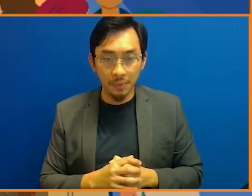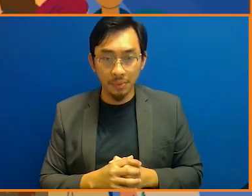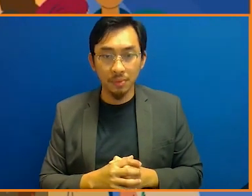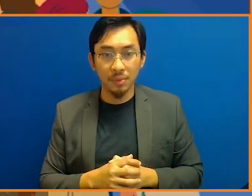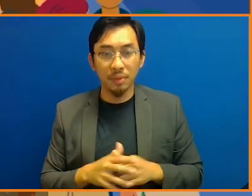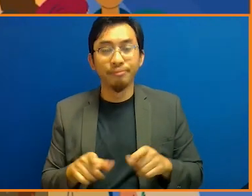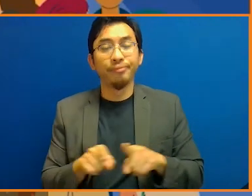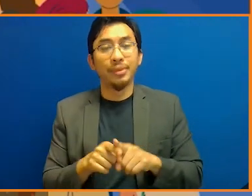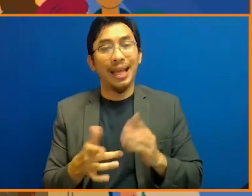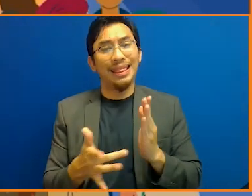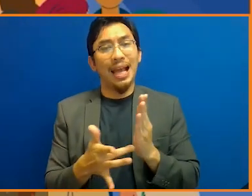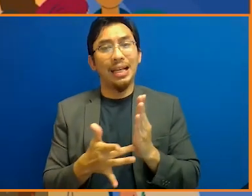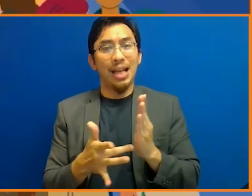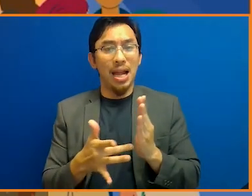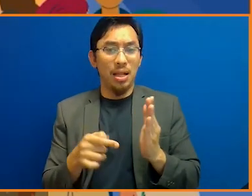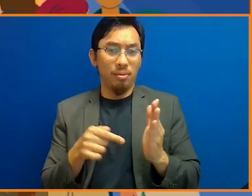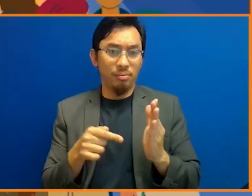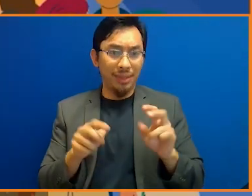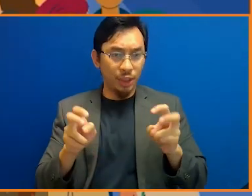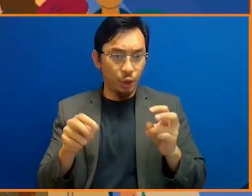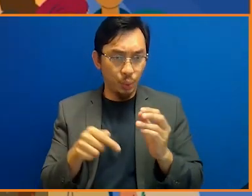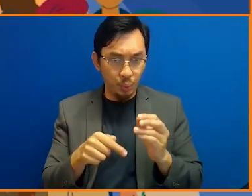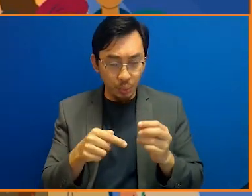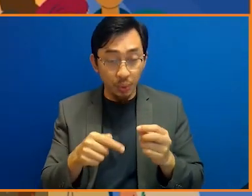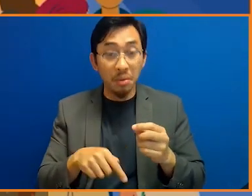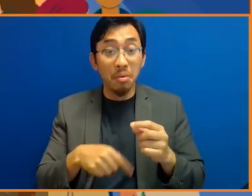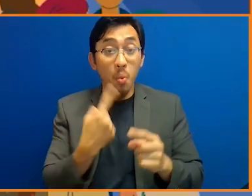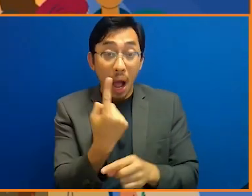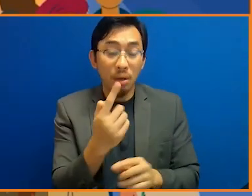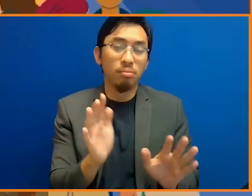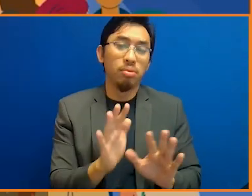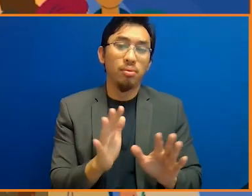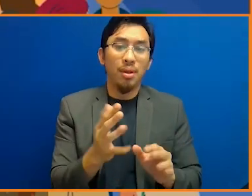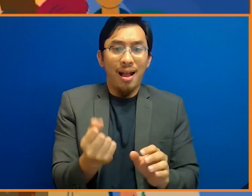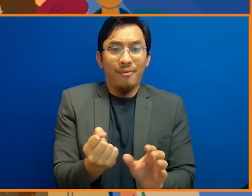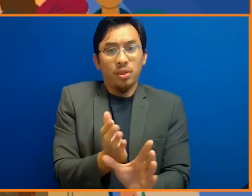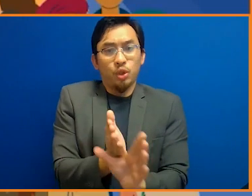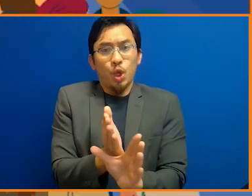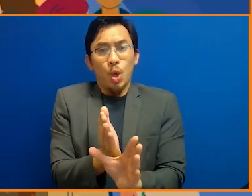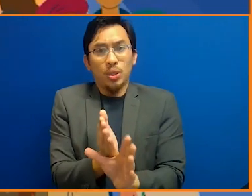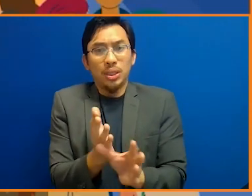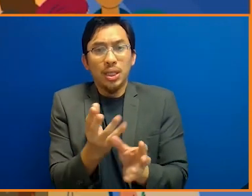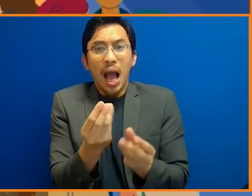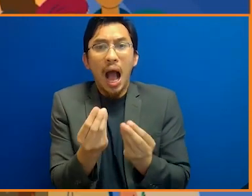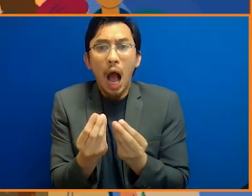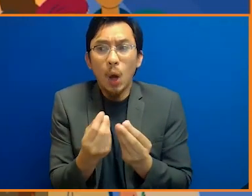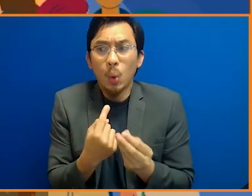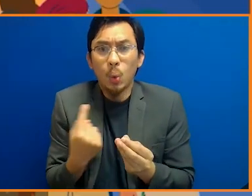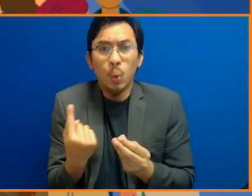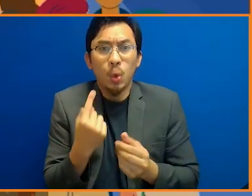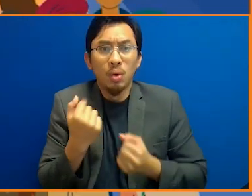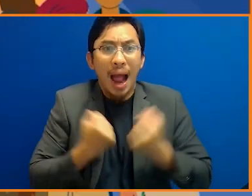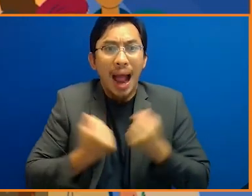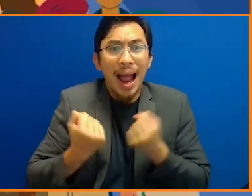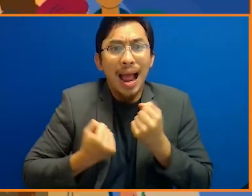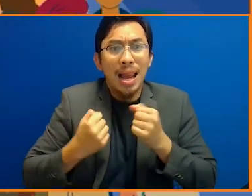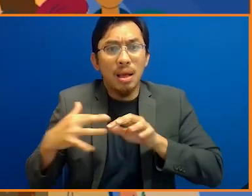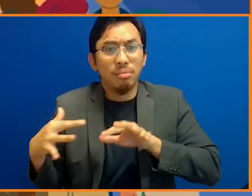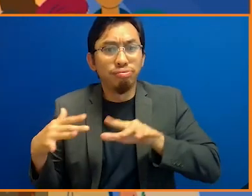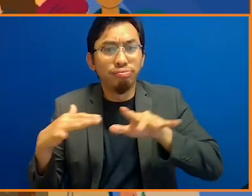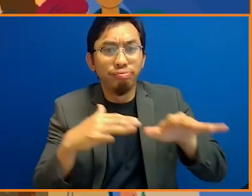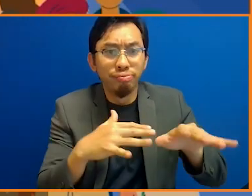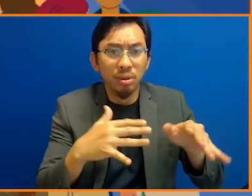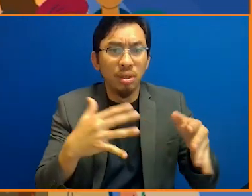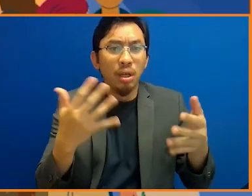not only for the technical issue, but also for the psychological, or how we convey